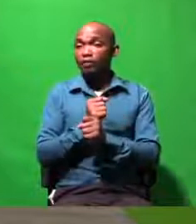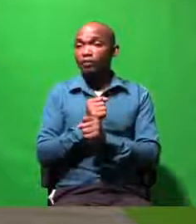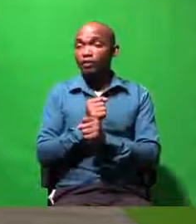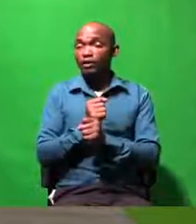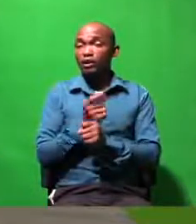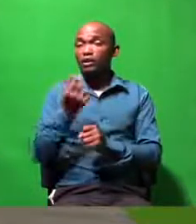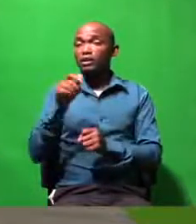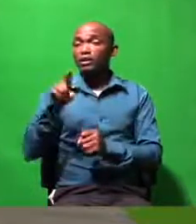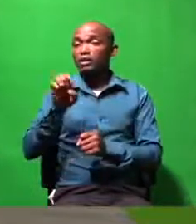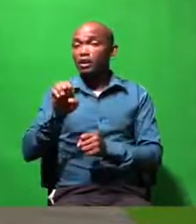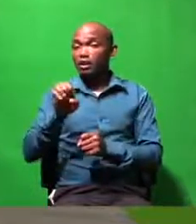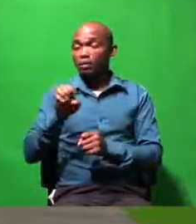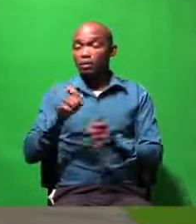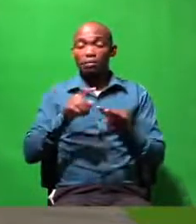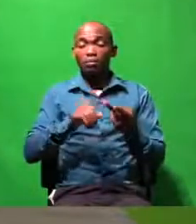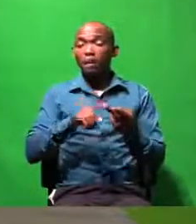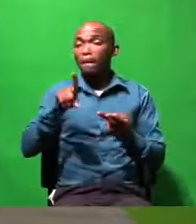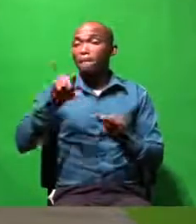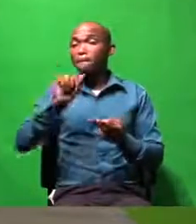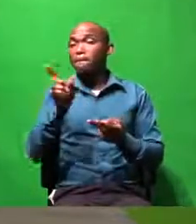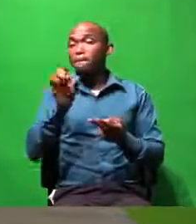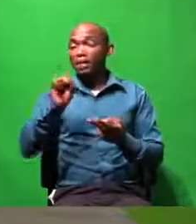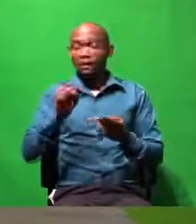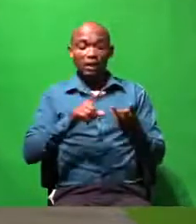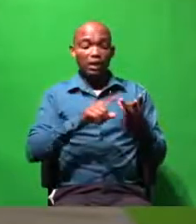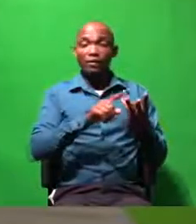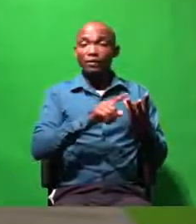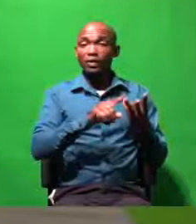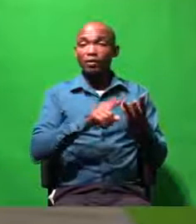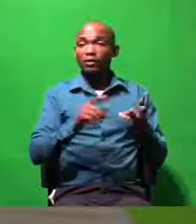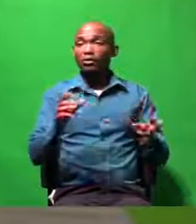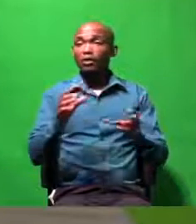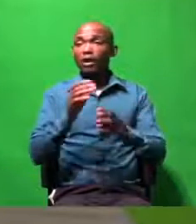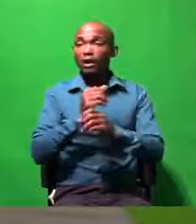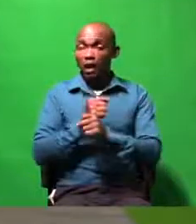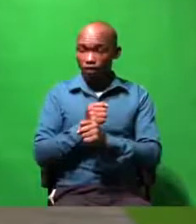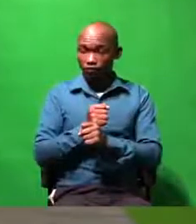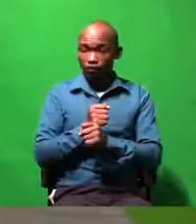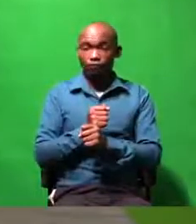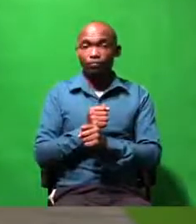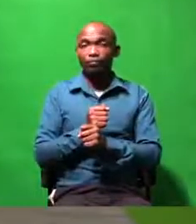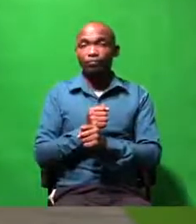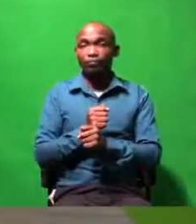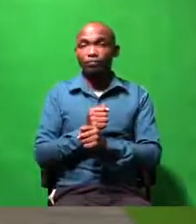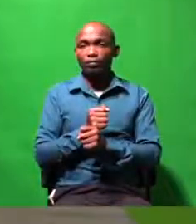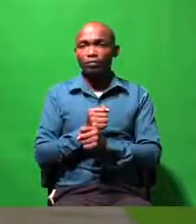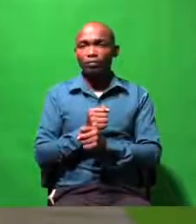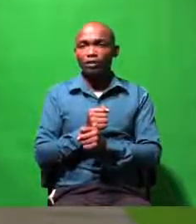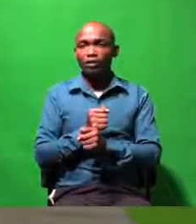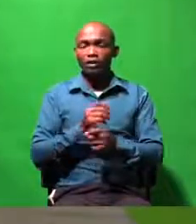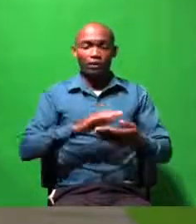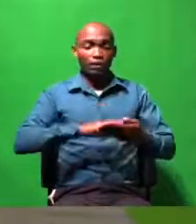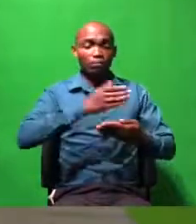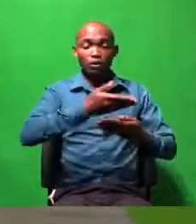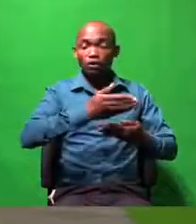a tape measure, a second is a peg, and thirdly, we can have a field notebook.